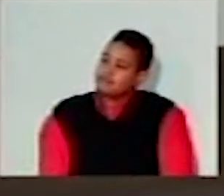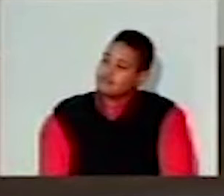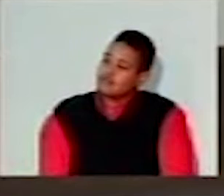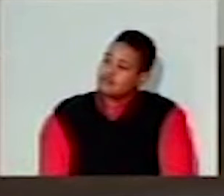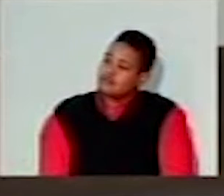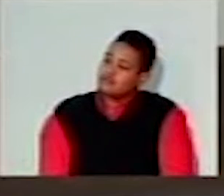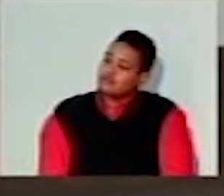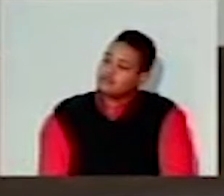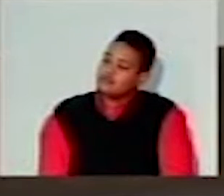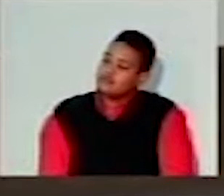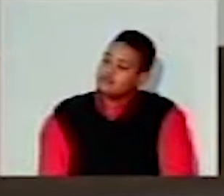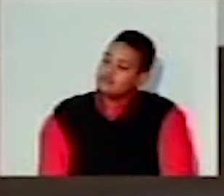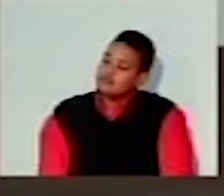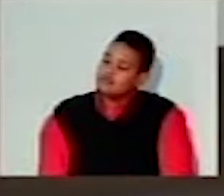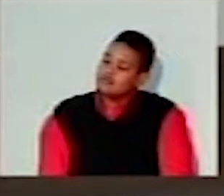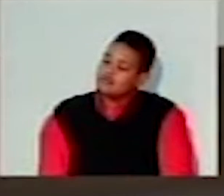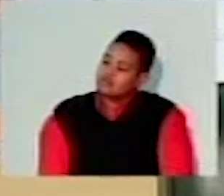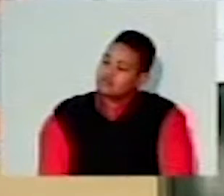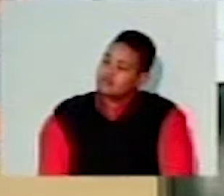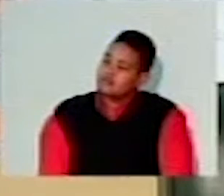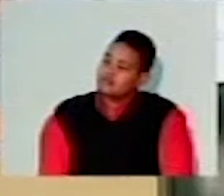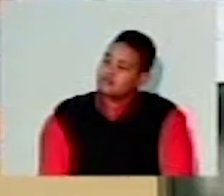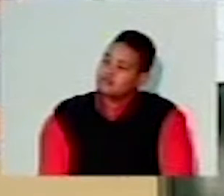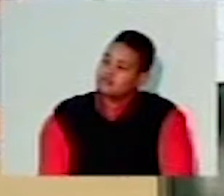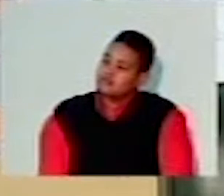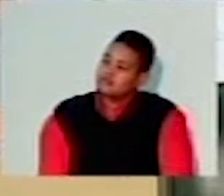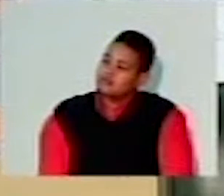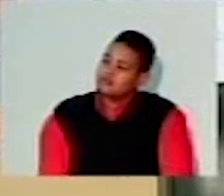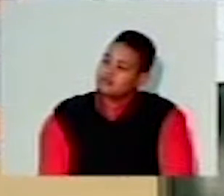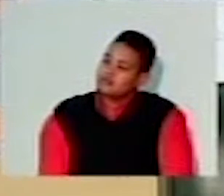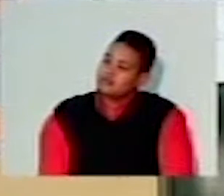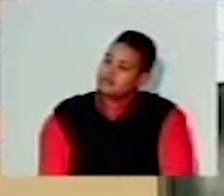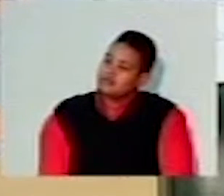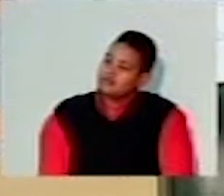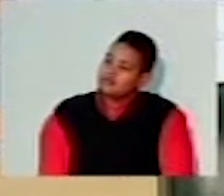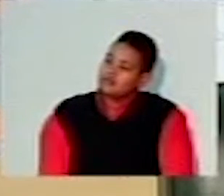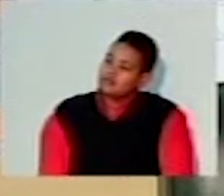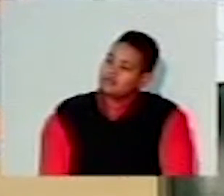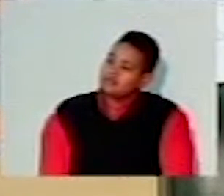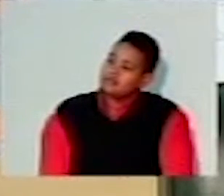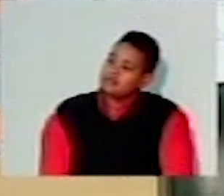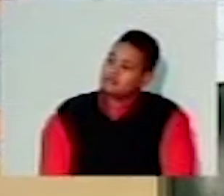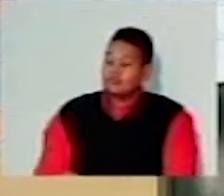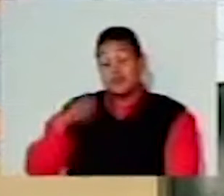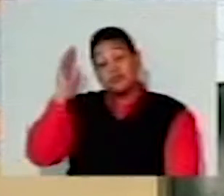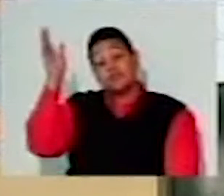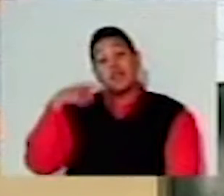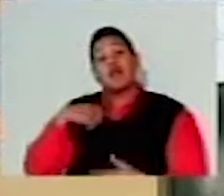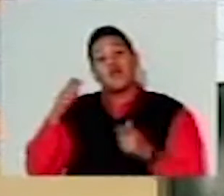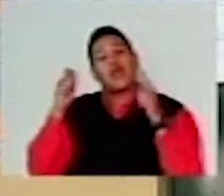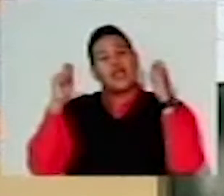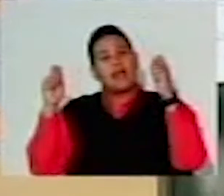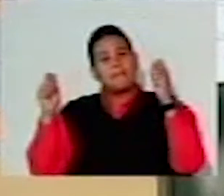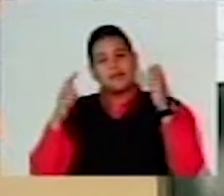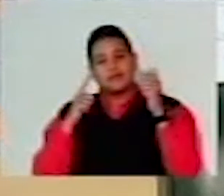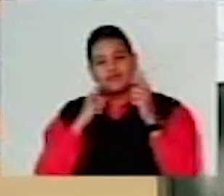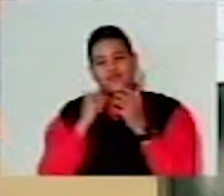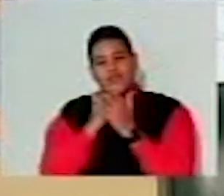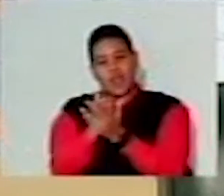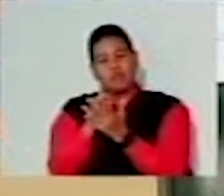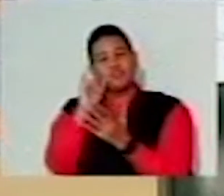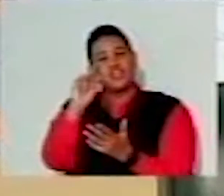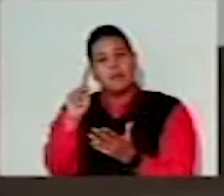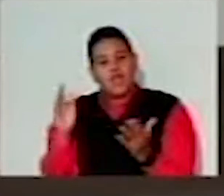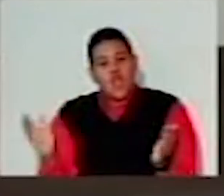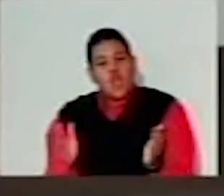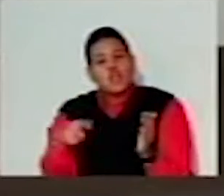So, Mr. Speaker, I will be going on this campaign to help the JPs and urge them